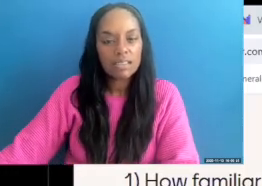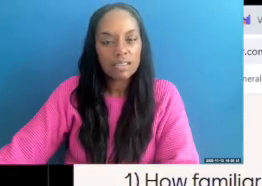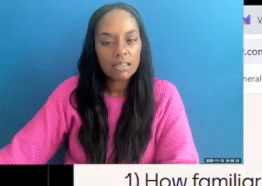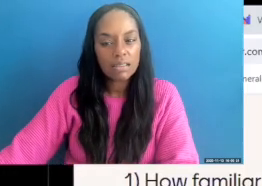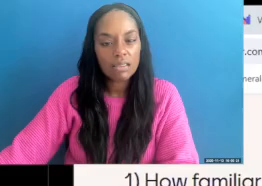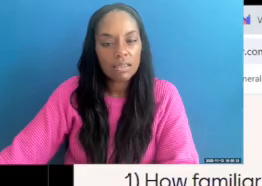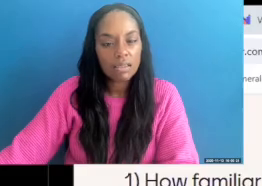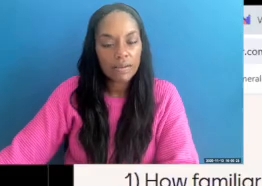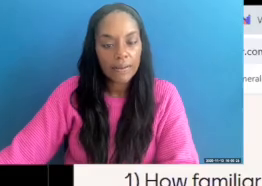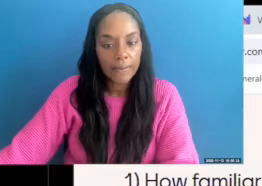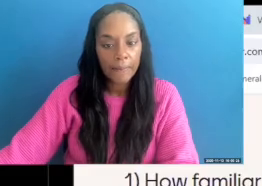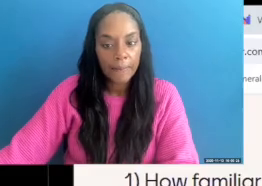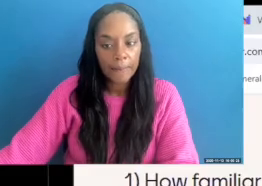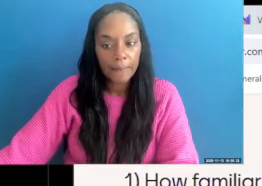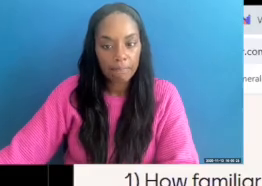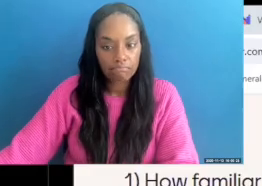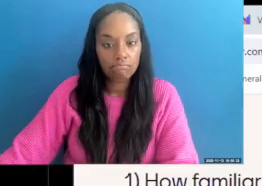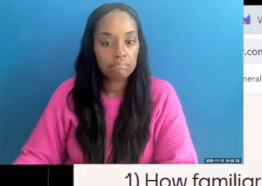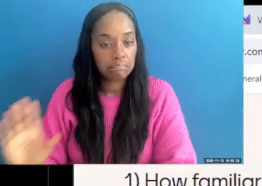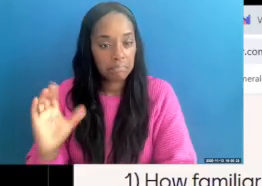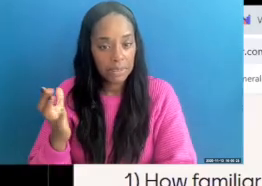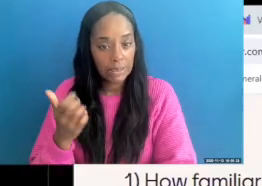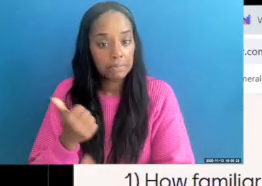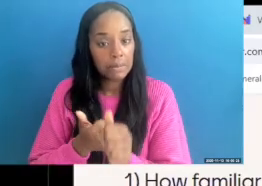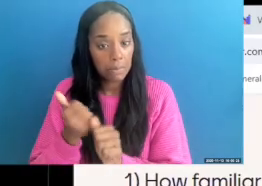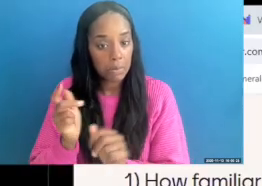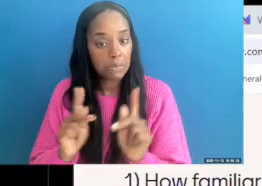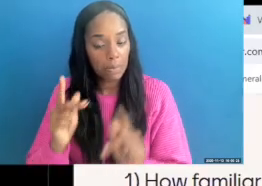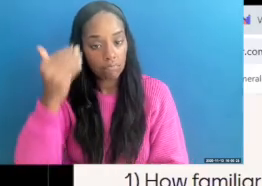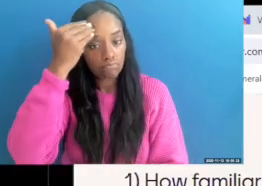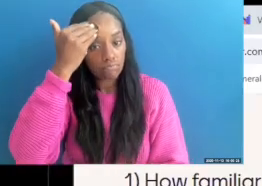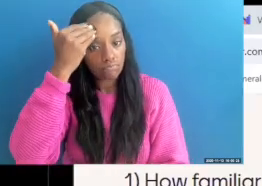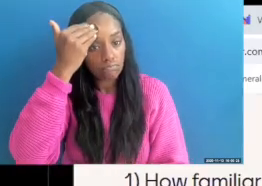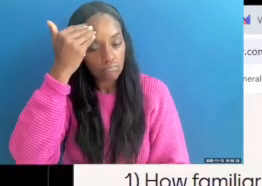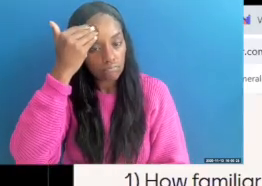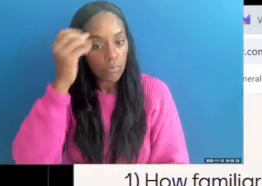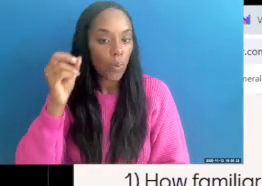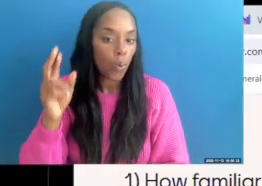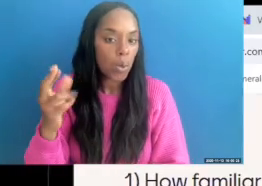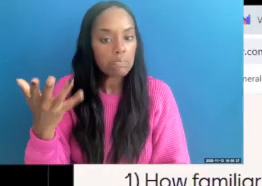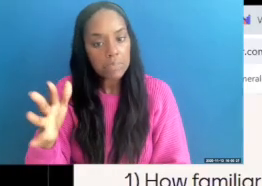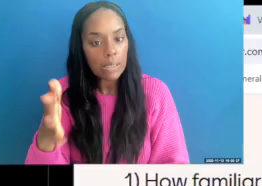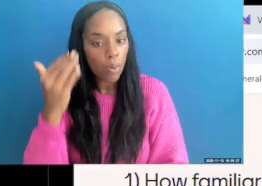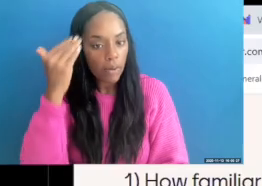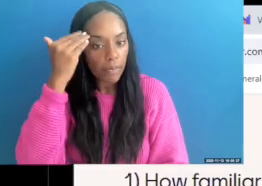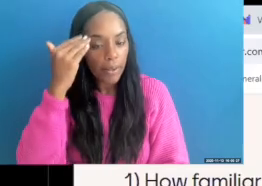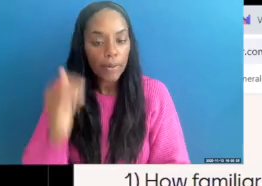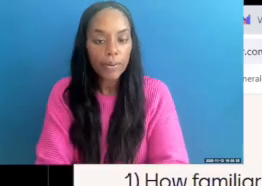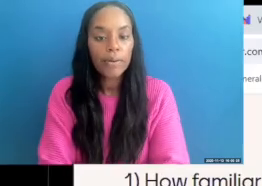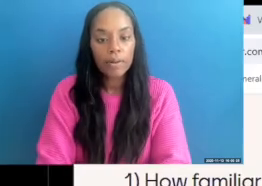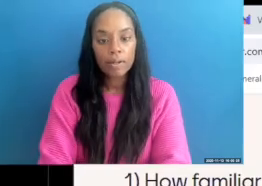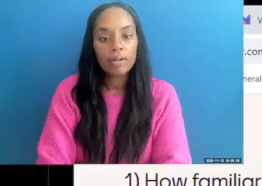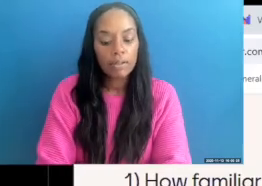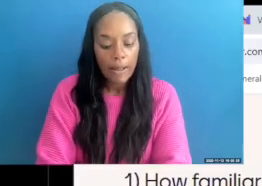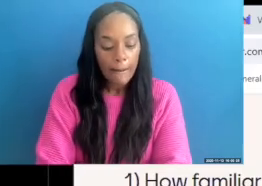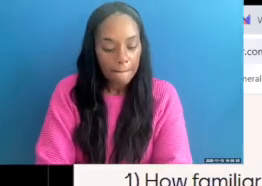Okay, so it looks like most people are very familiar or at least somewhat